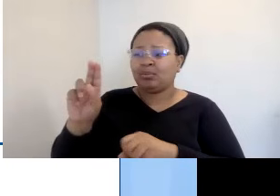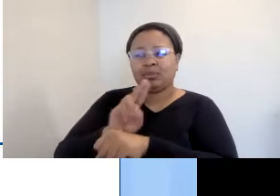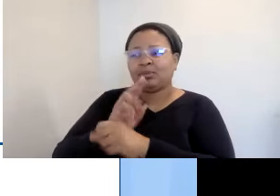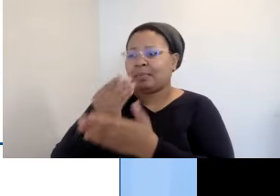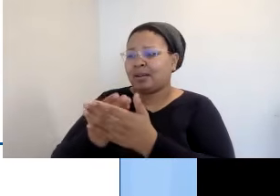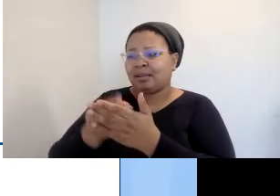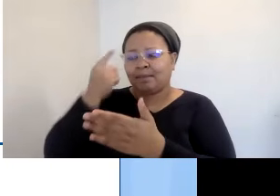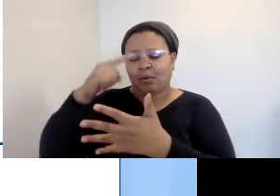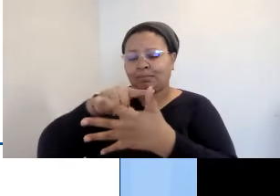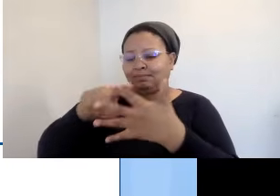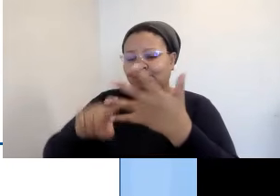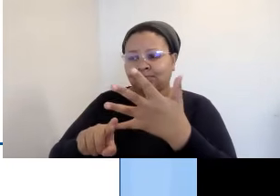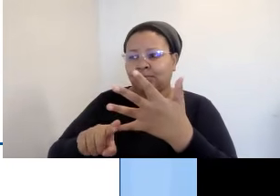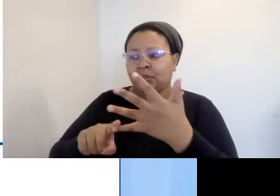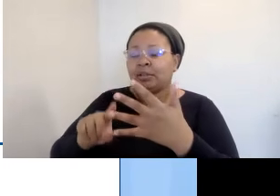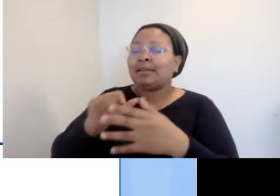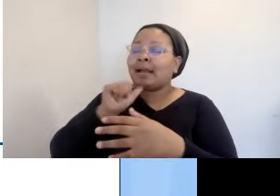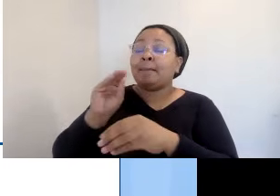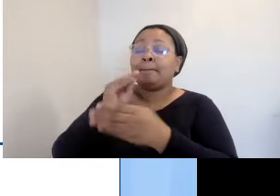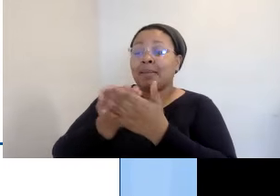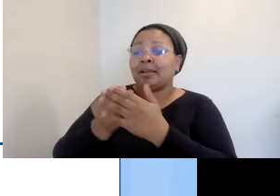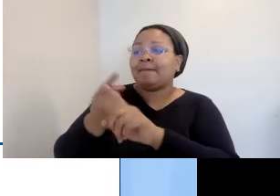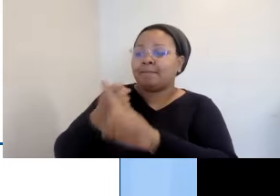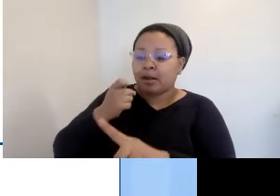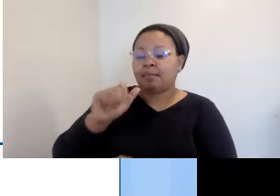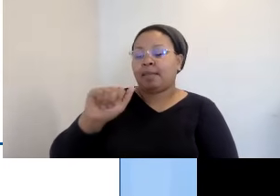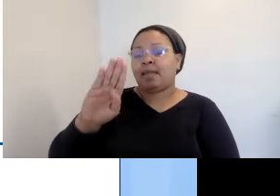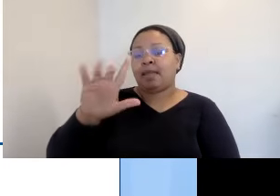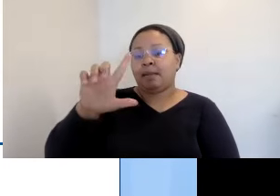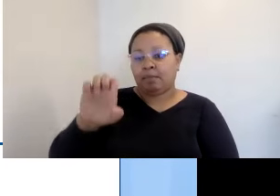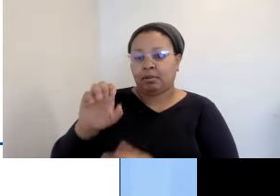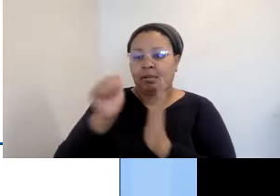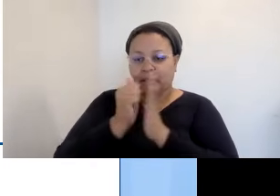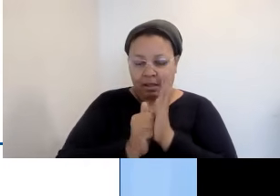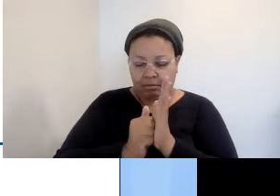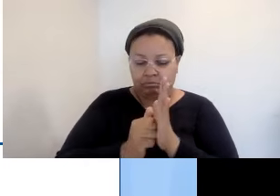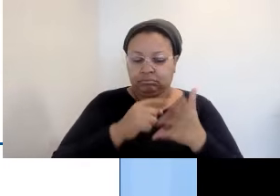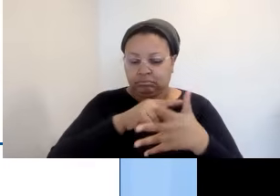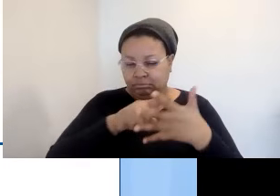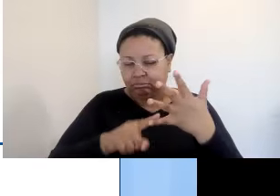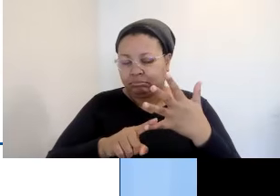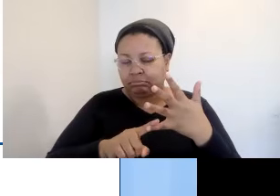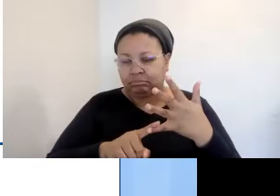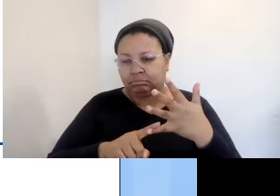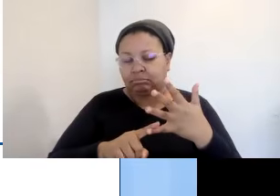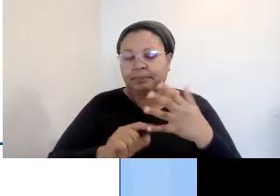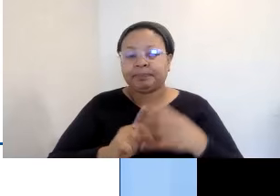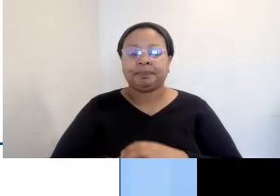things. Everything else is pretty much okay, but stay away from those five